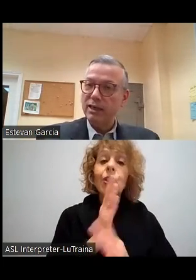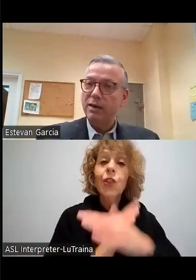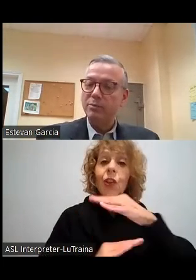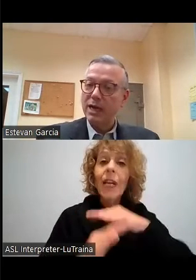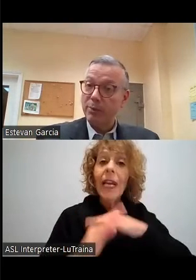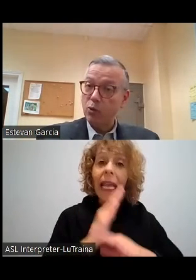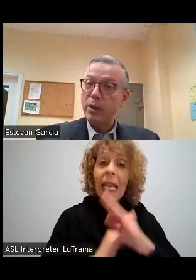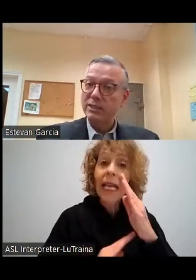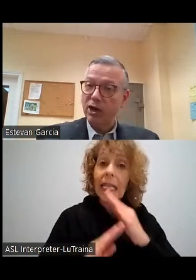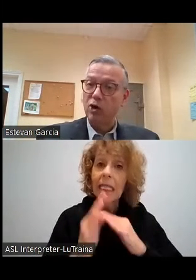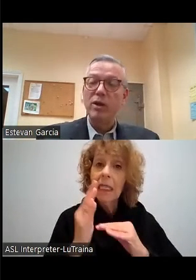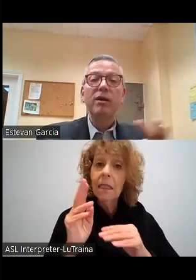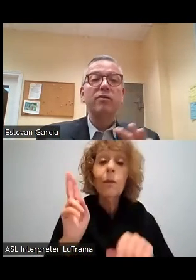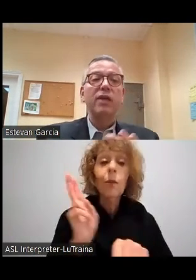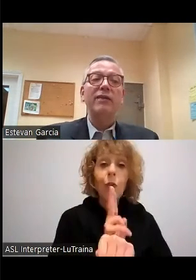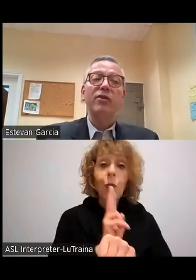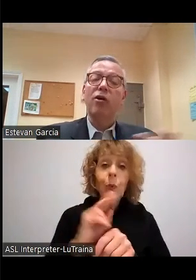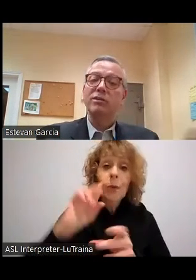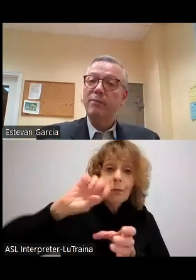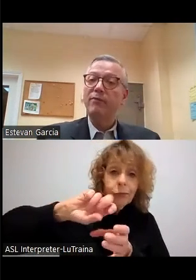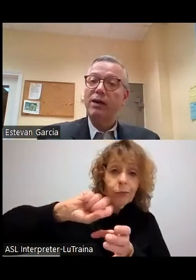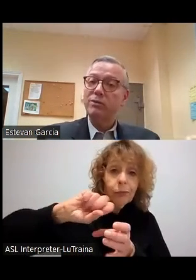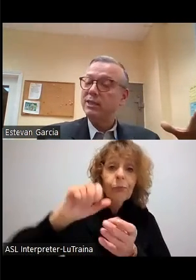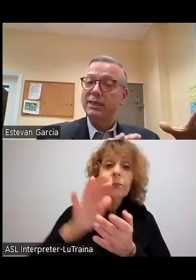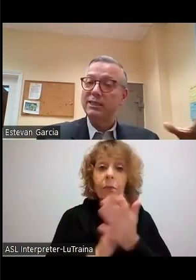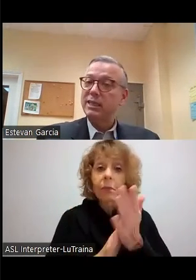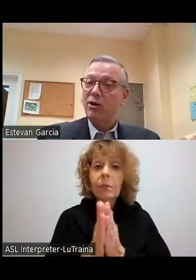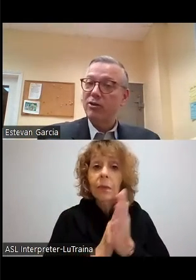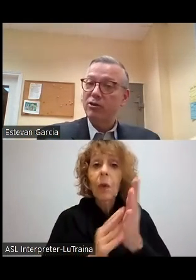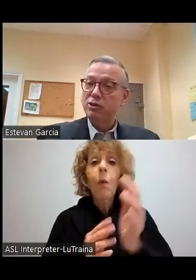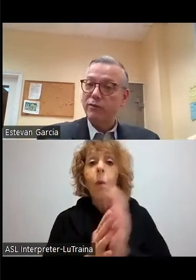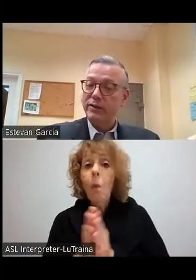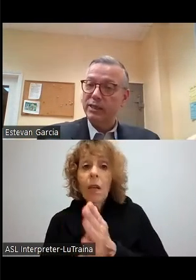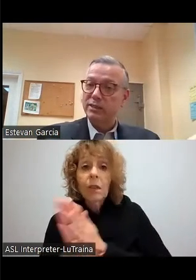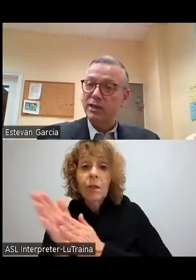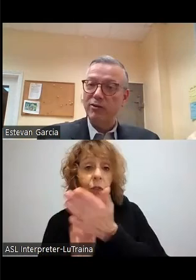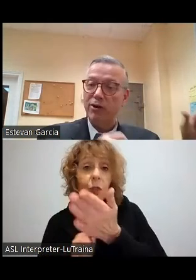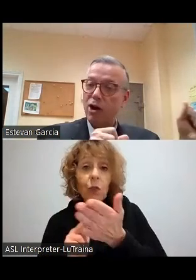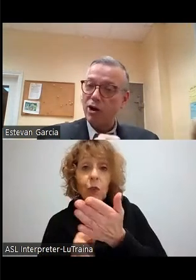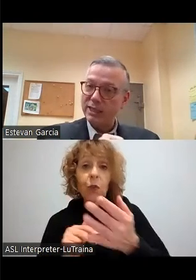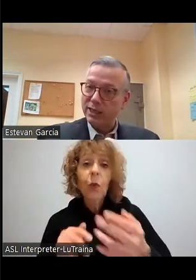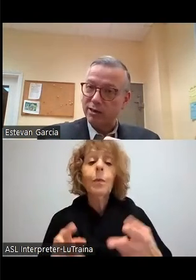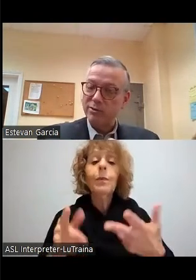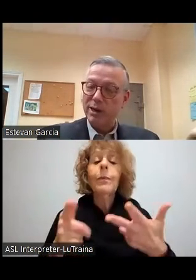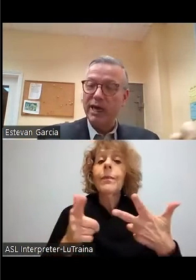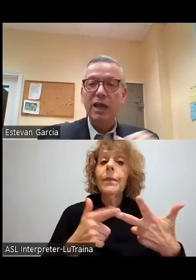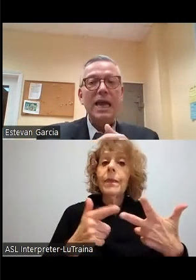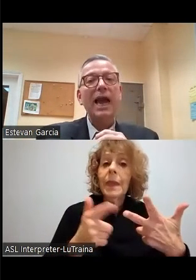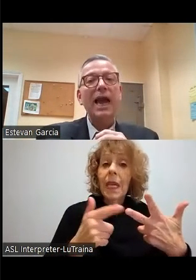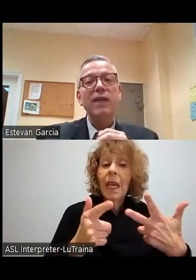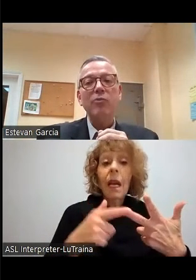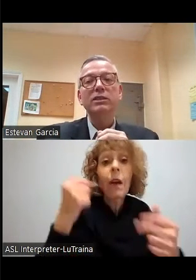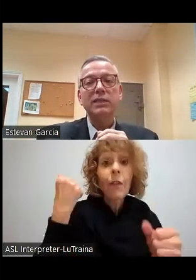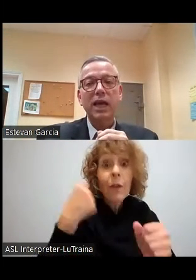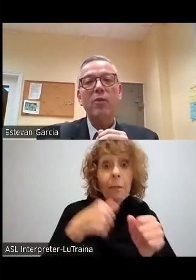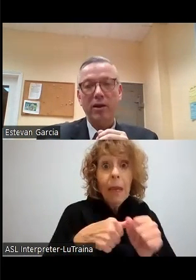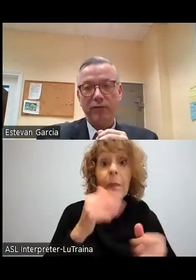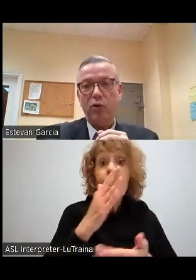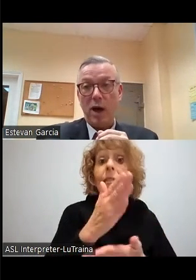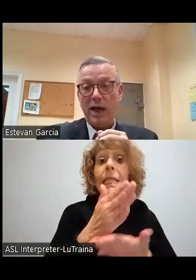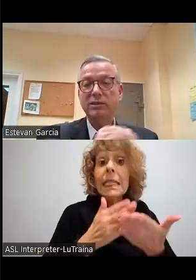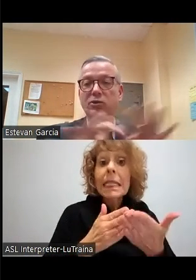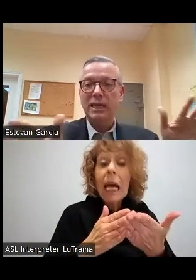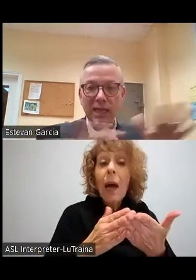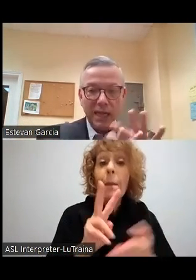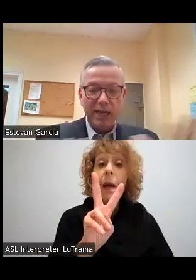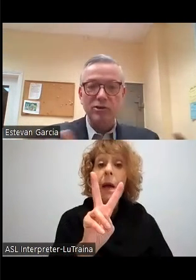mentioned a couple of weeks ago that there are some viruses that stick on those surfaces, and they're hardy suckers, right? And they will stay around